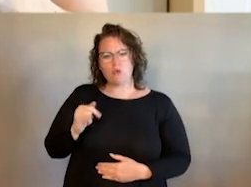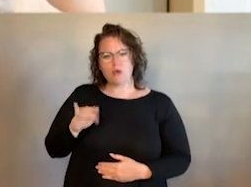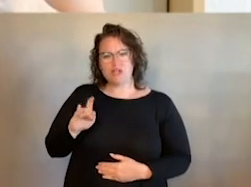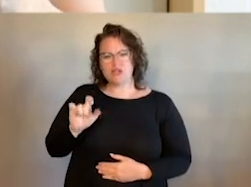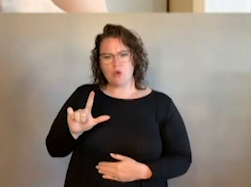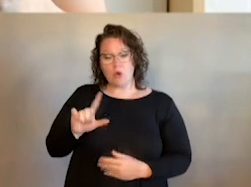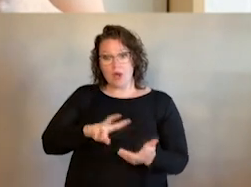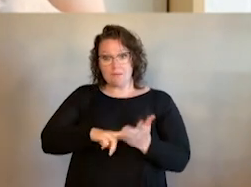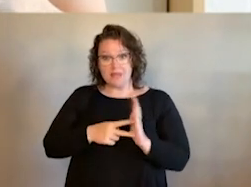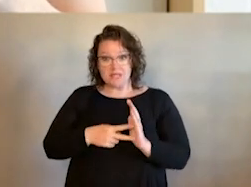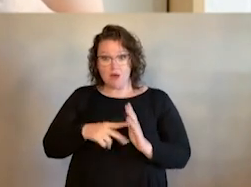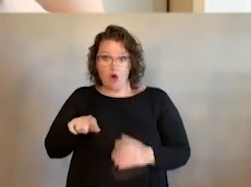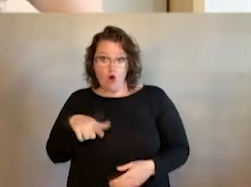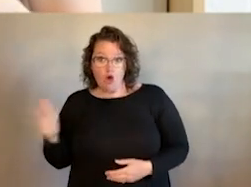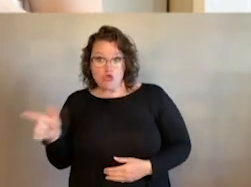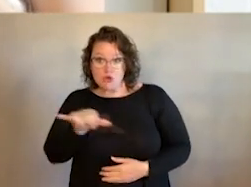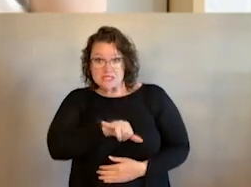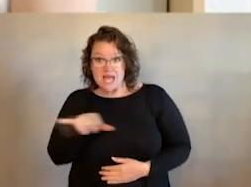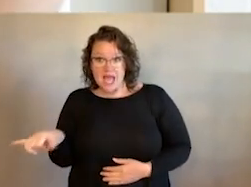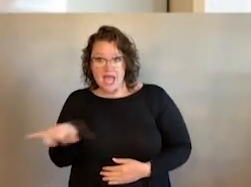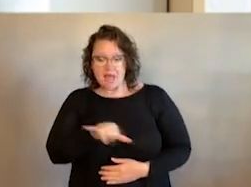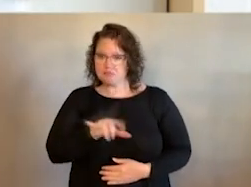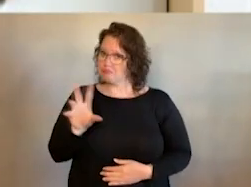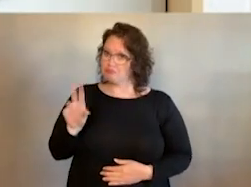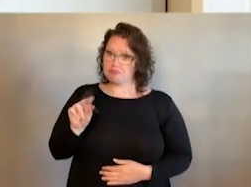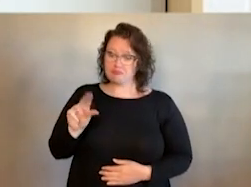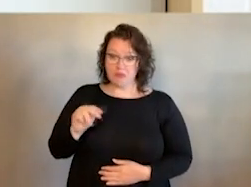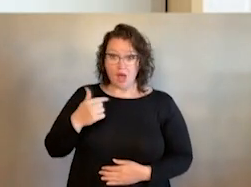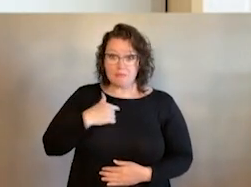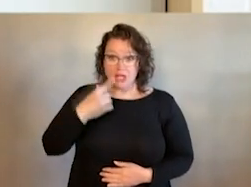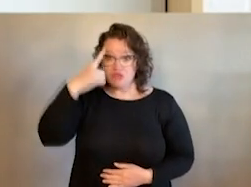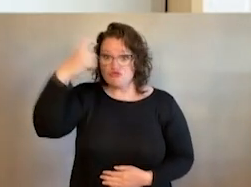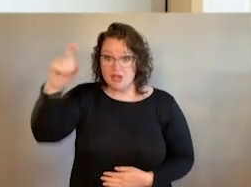anything like it. I don't think I've had the same dream more than once.